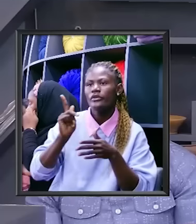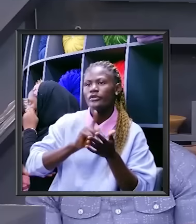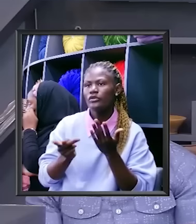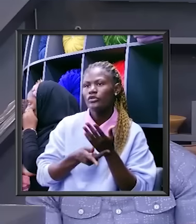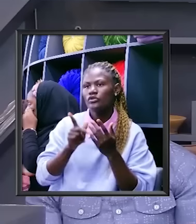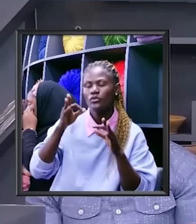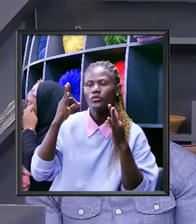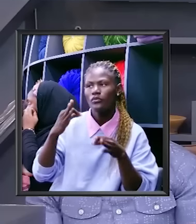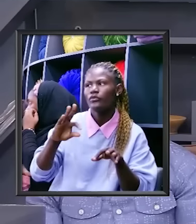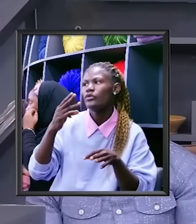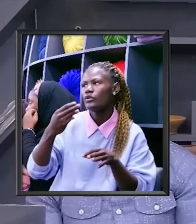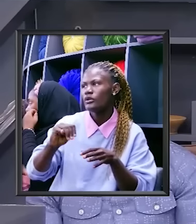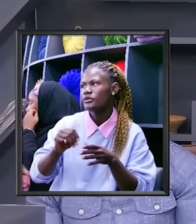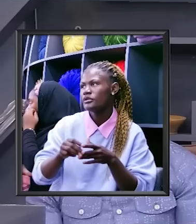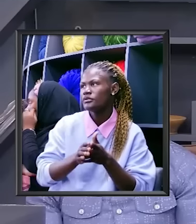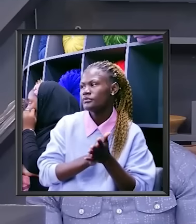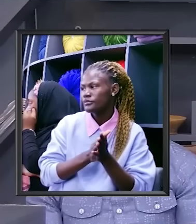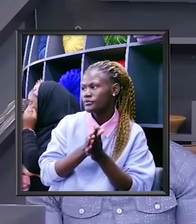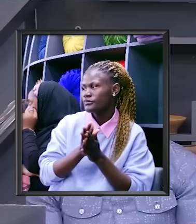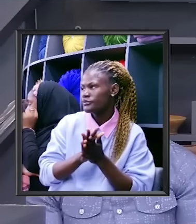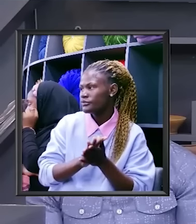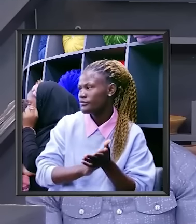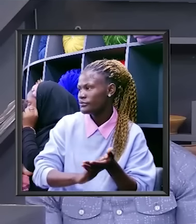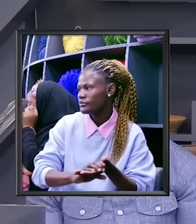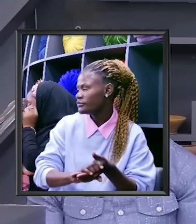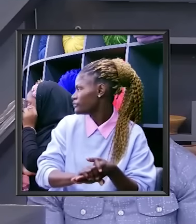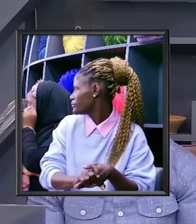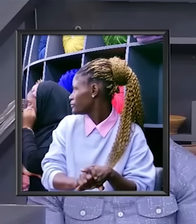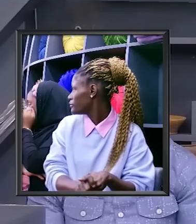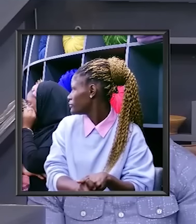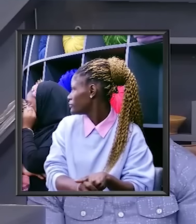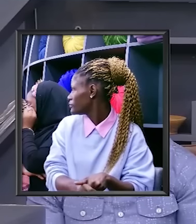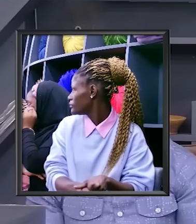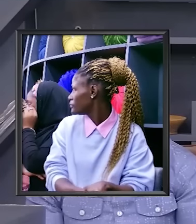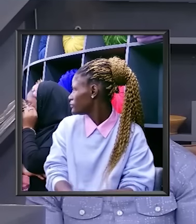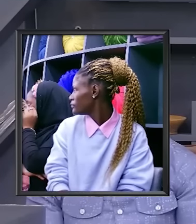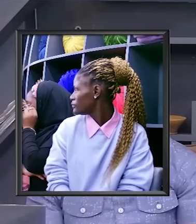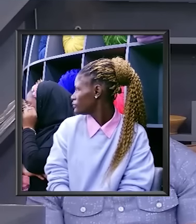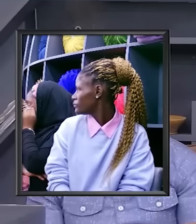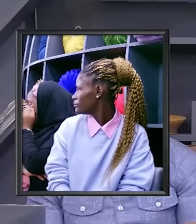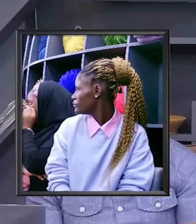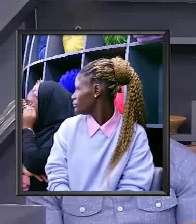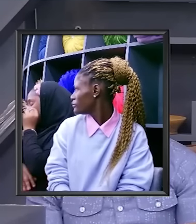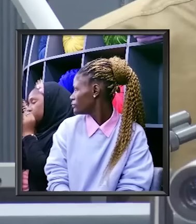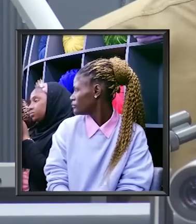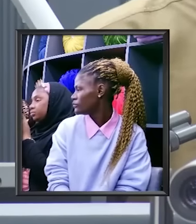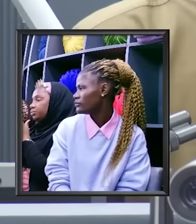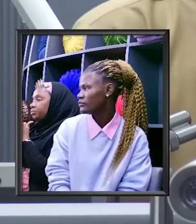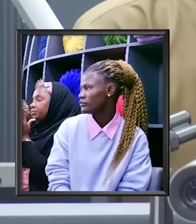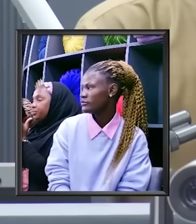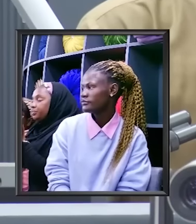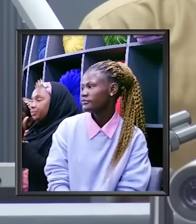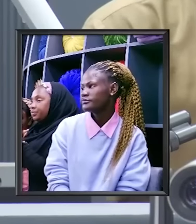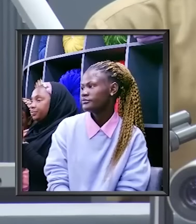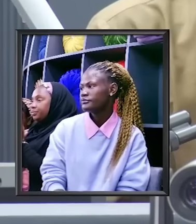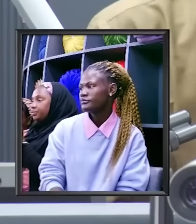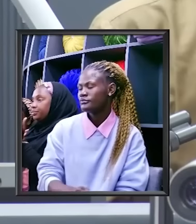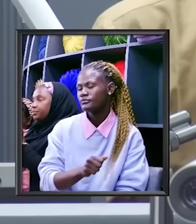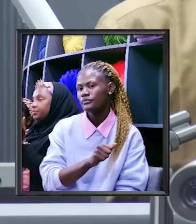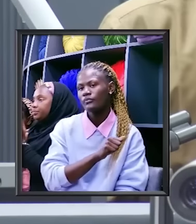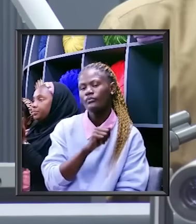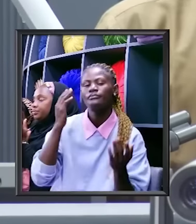they follow them straight. Thank you, mommy. Thank you, Consultant I. Thank you. Thank you, Brekete Family. Thank you.